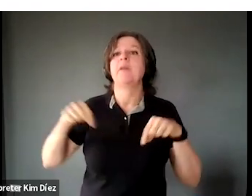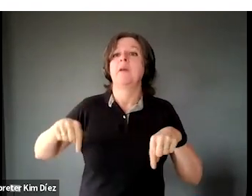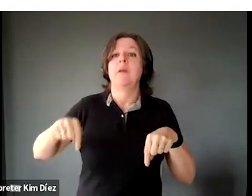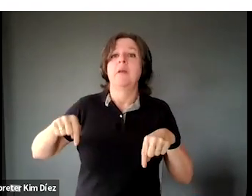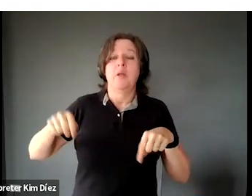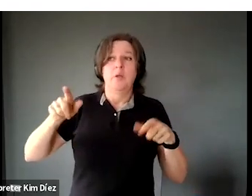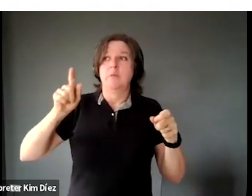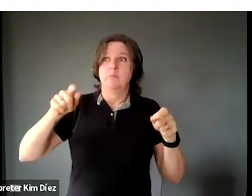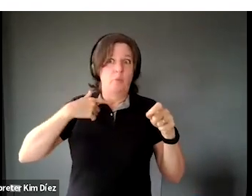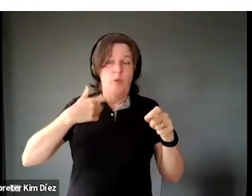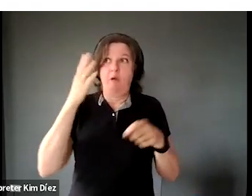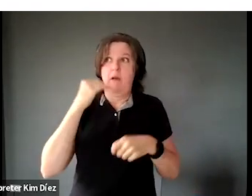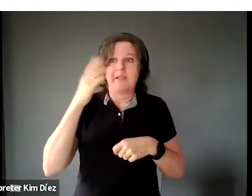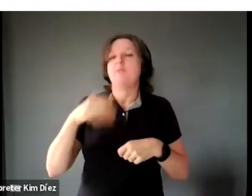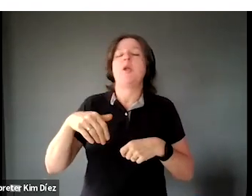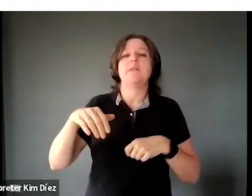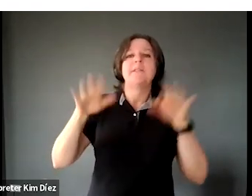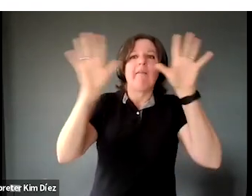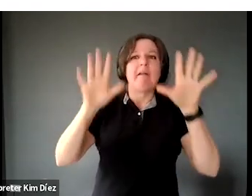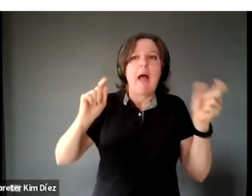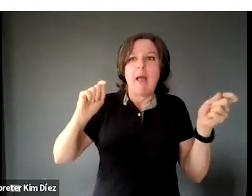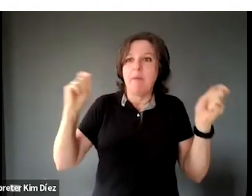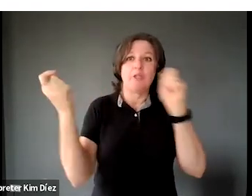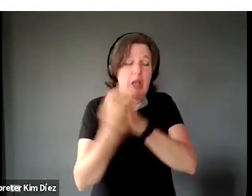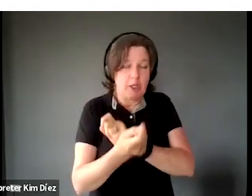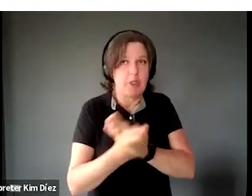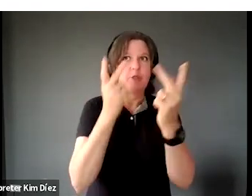water. Here in San Martin, we're going through climate change